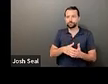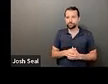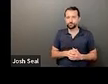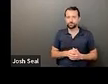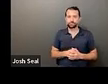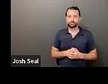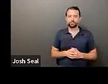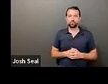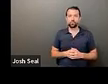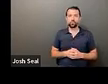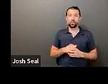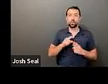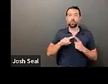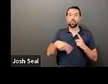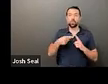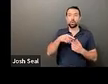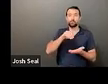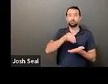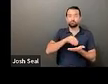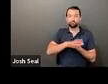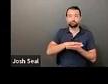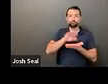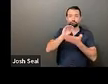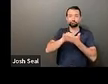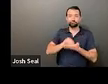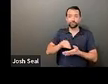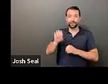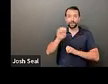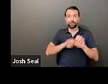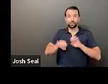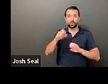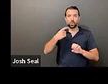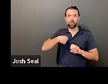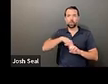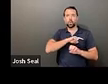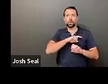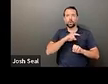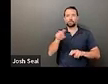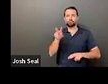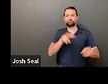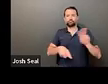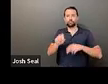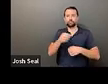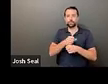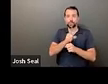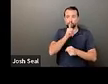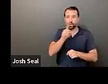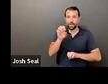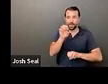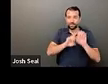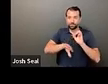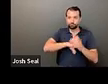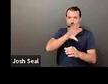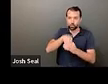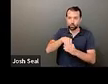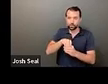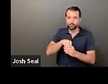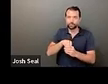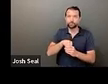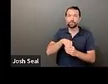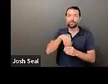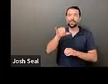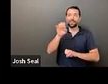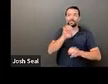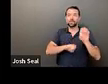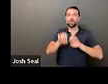IEP, what we would look for, we would look to make sure that you include evaluations that support the eligibility discussion. So if you have